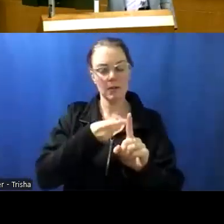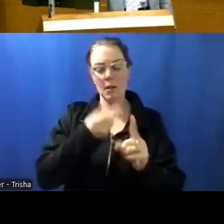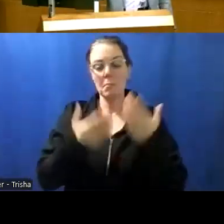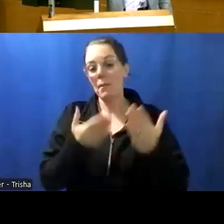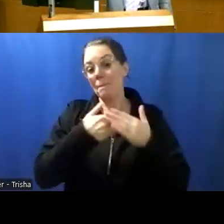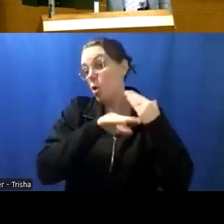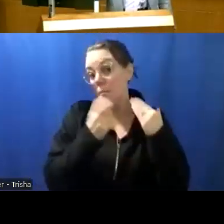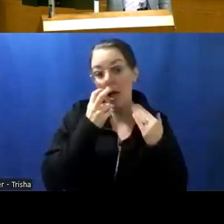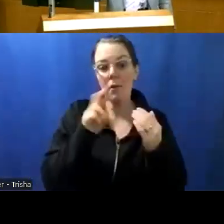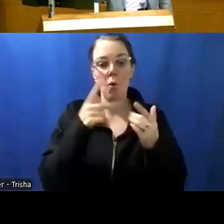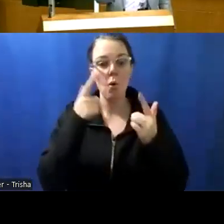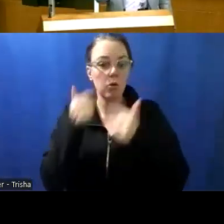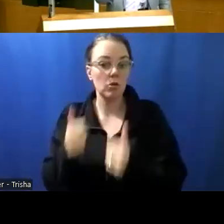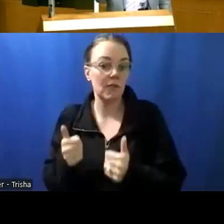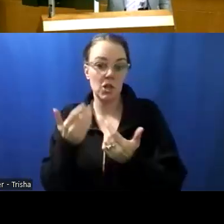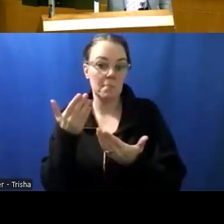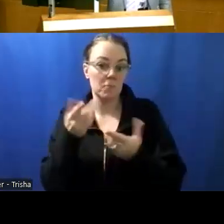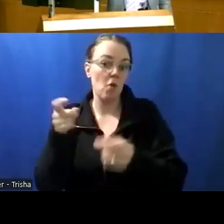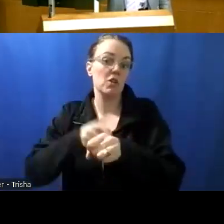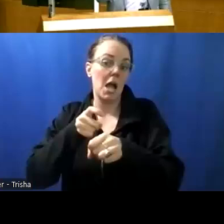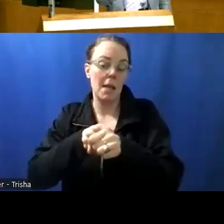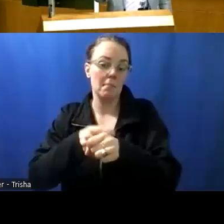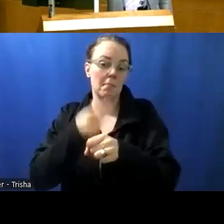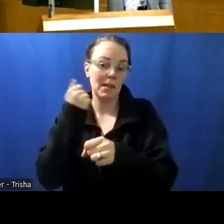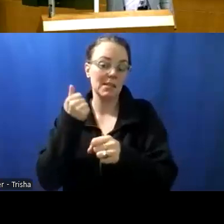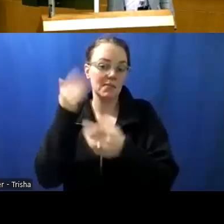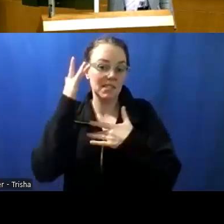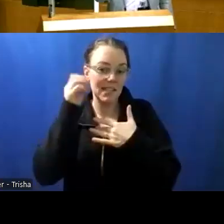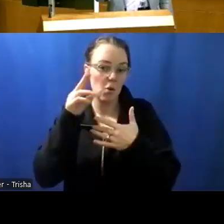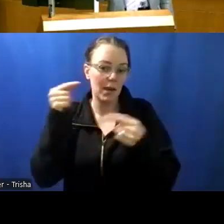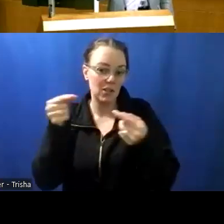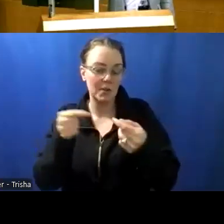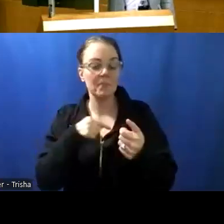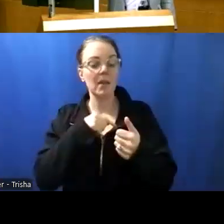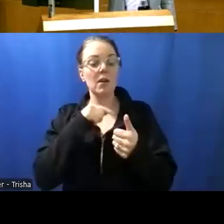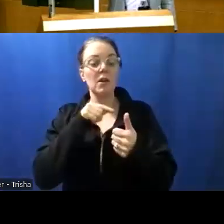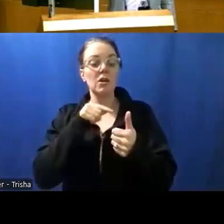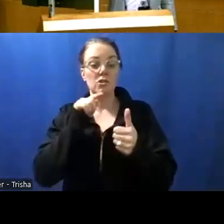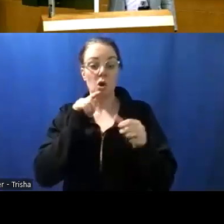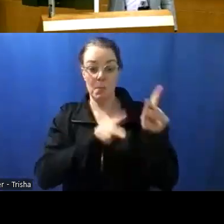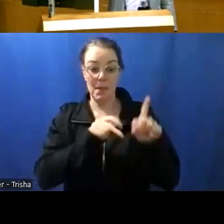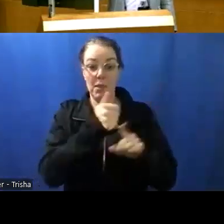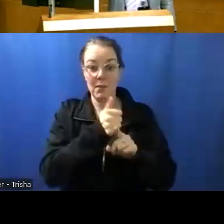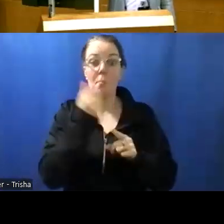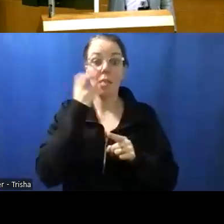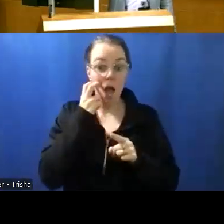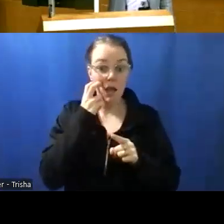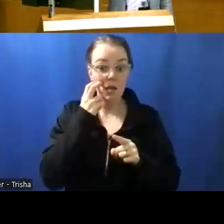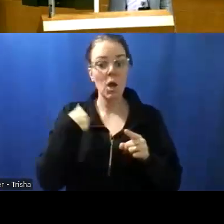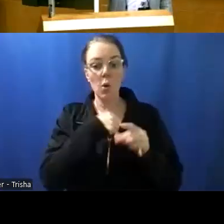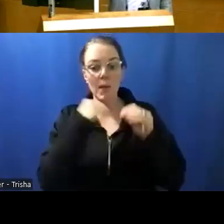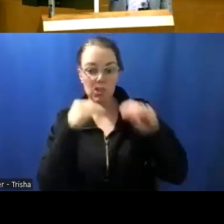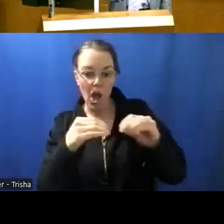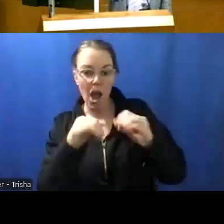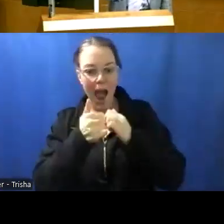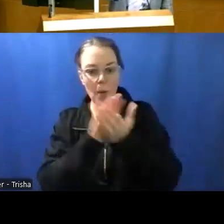sometimes losing vision over time from disease or injury. So they were blind. We trained them to be peer mental